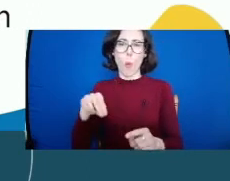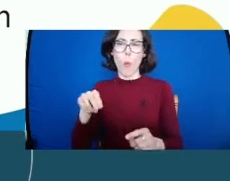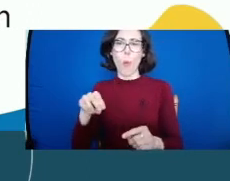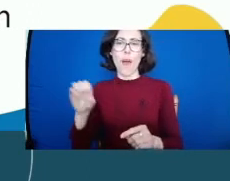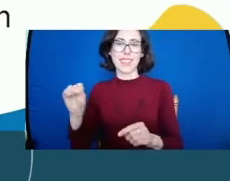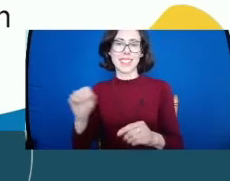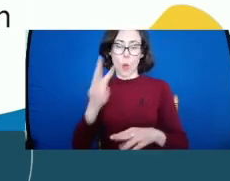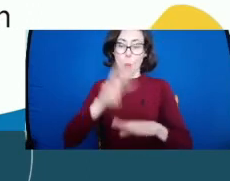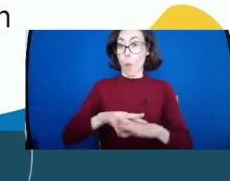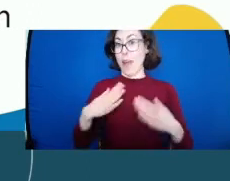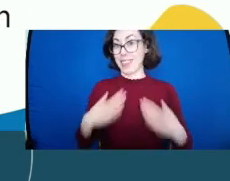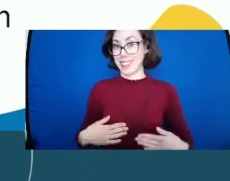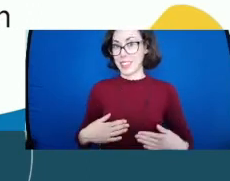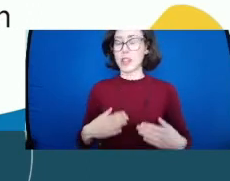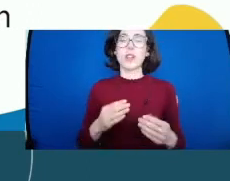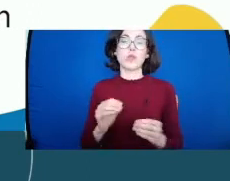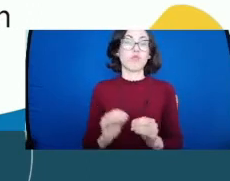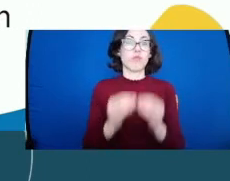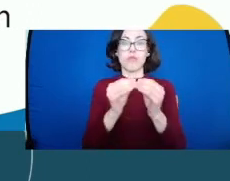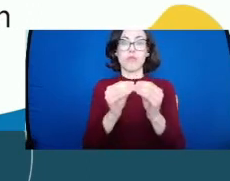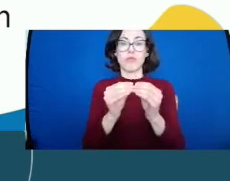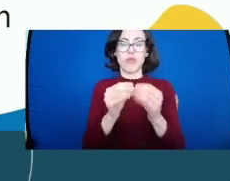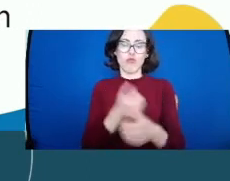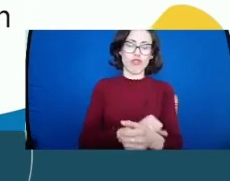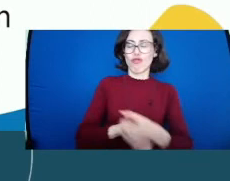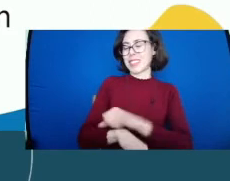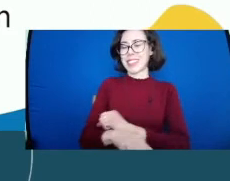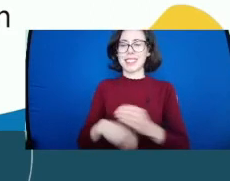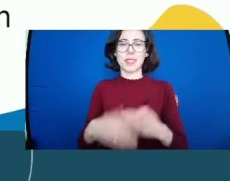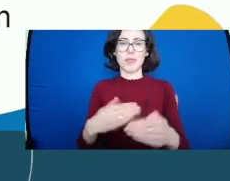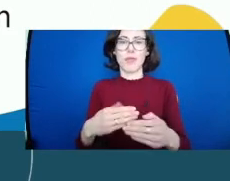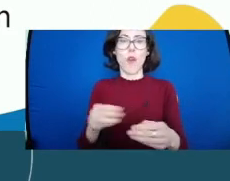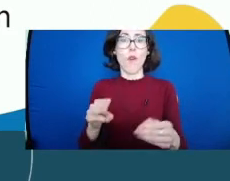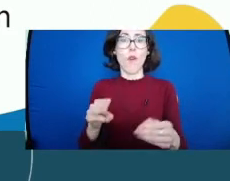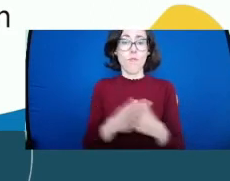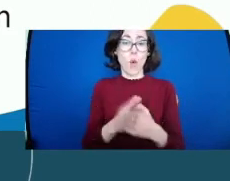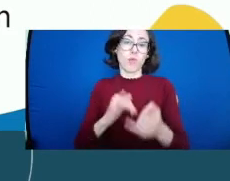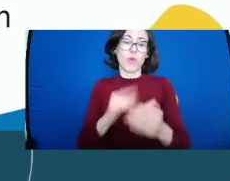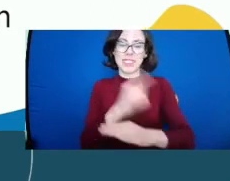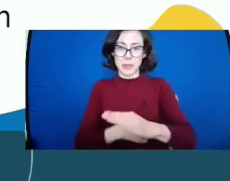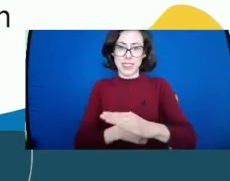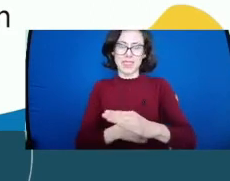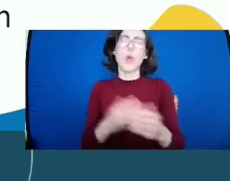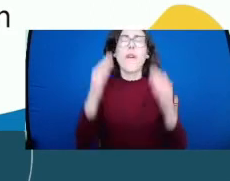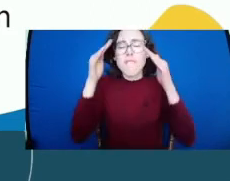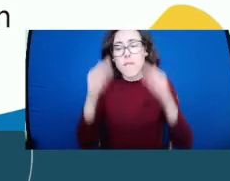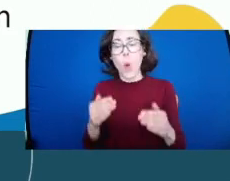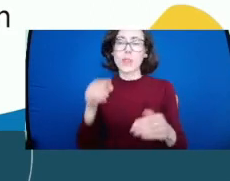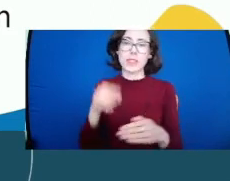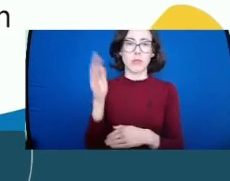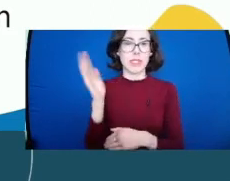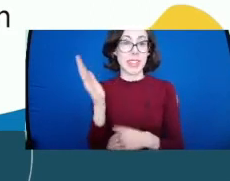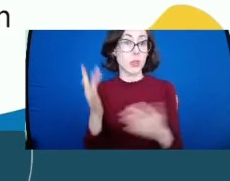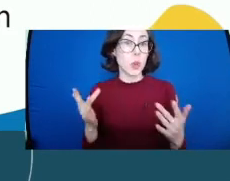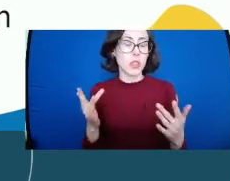Resilience Within People with Disabilities. And so the major focus of this particular presentation is to share